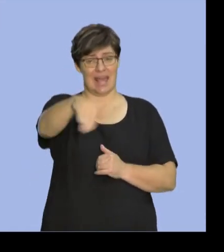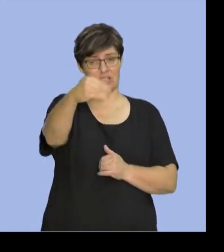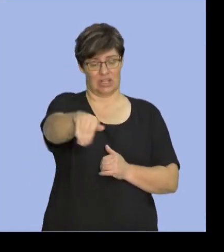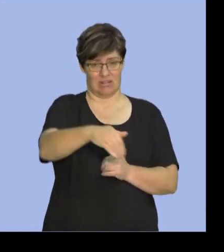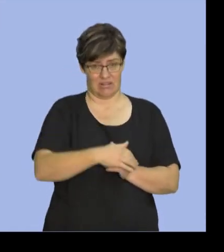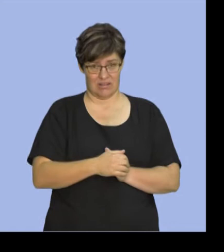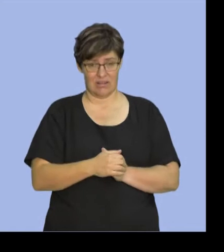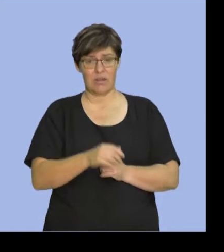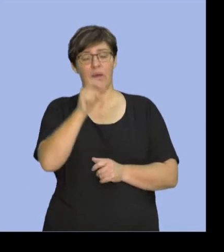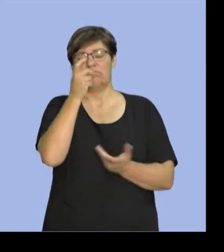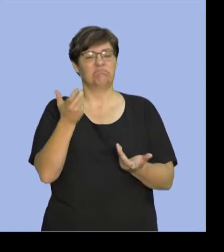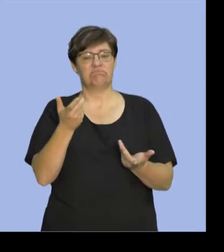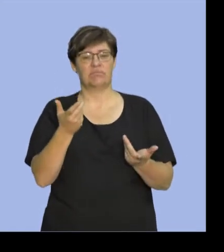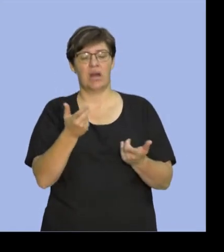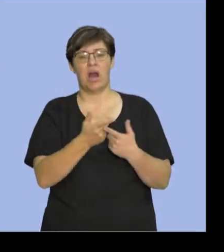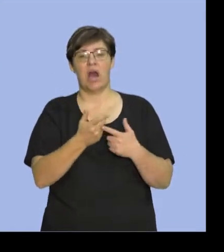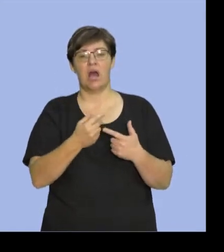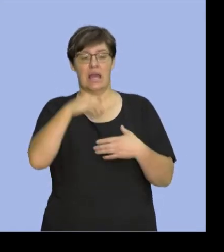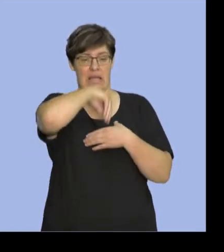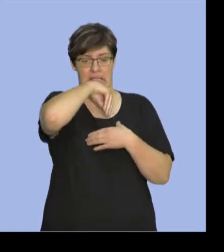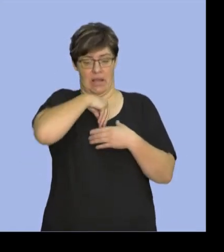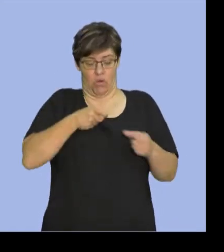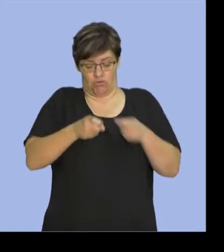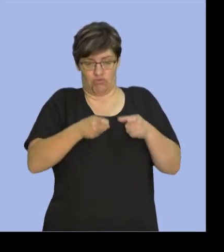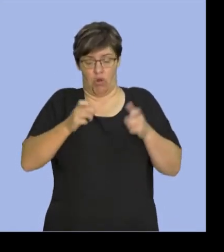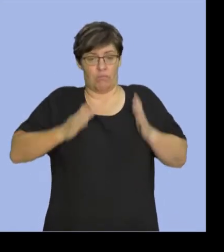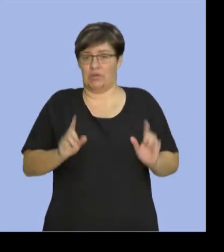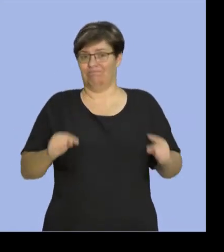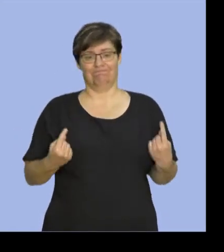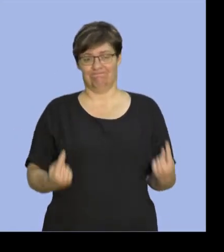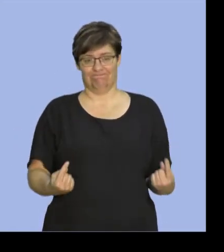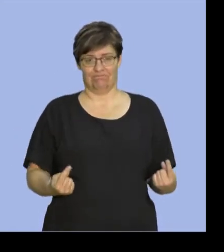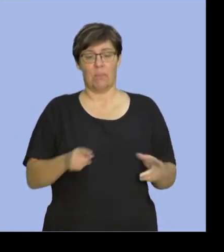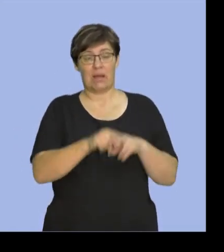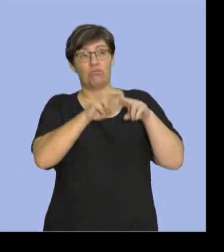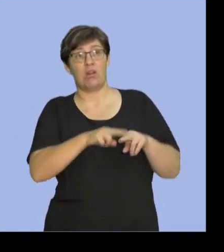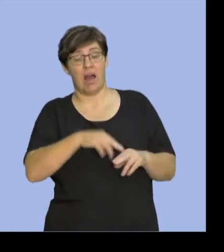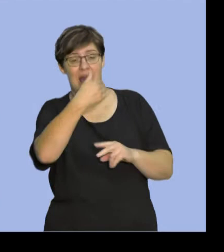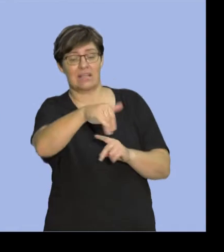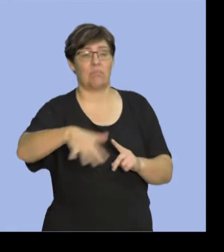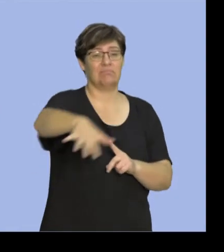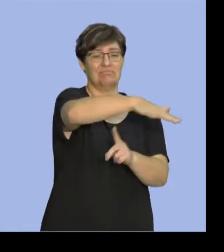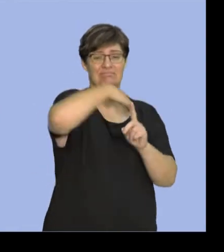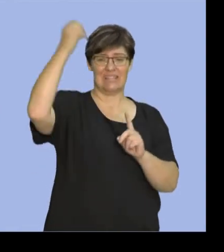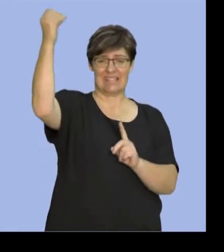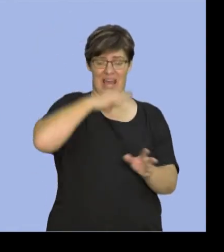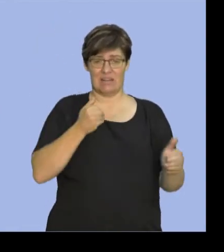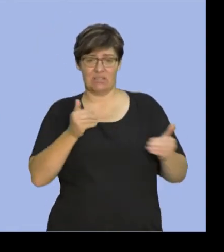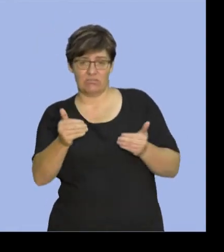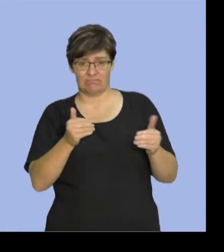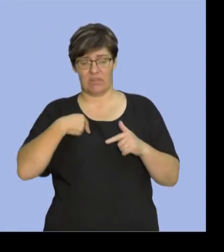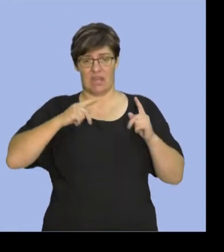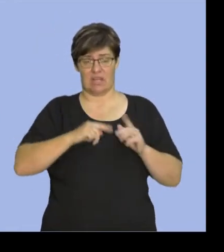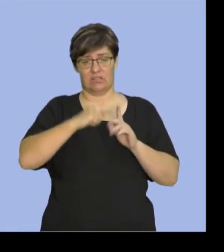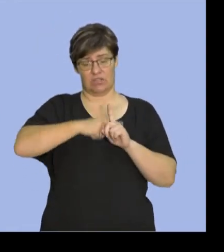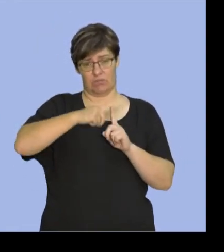these are individuals that do not have control of their body temperature but rely on the external environment to regulate the temperature.